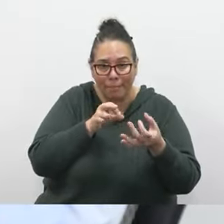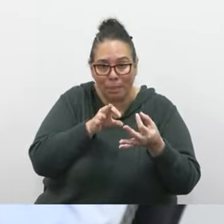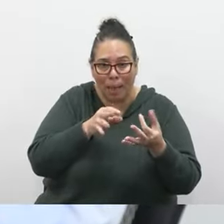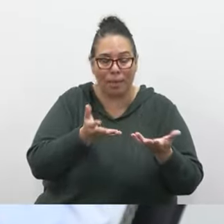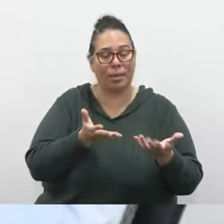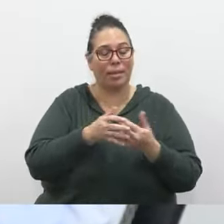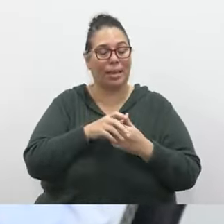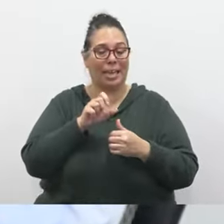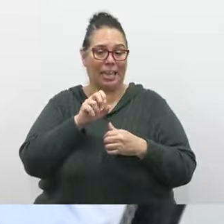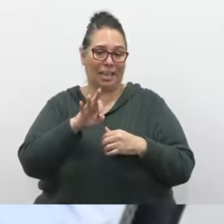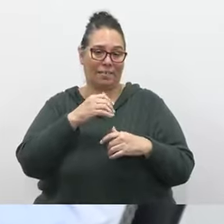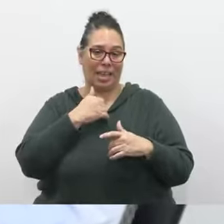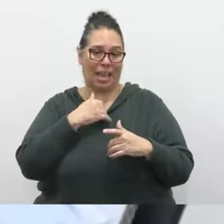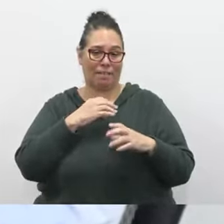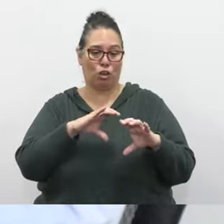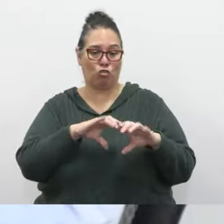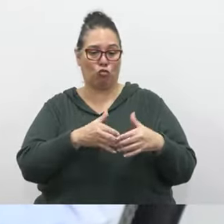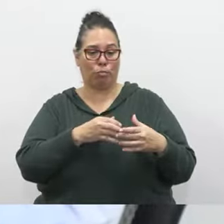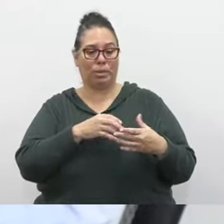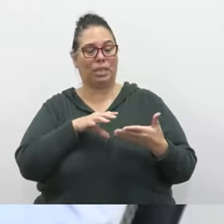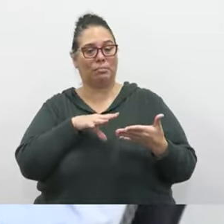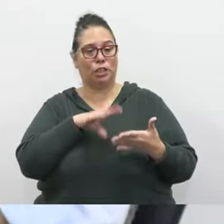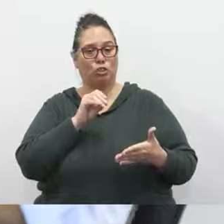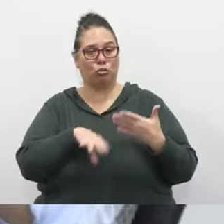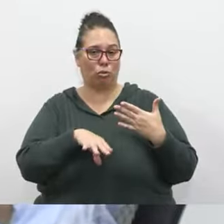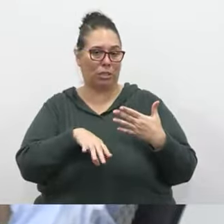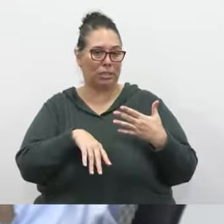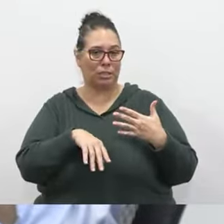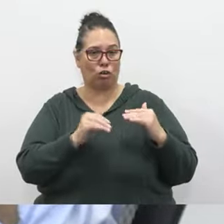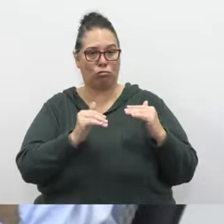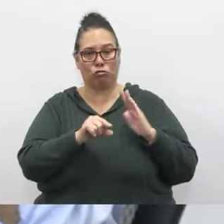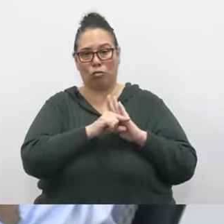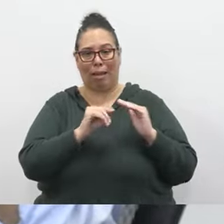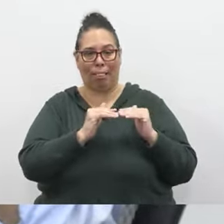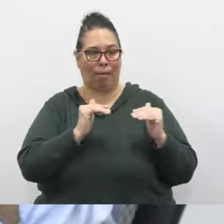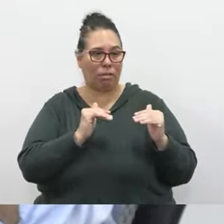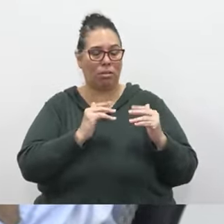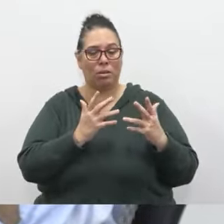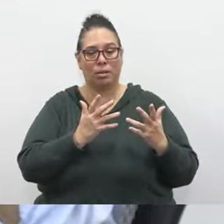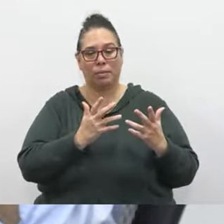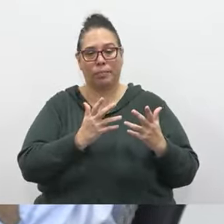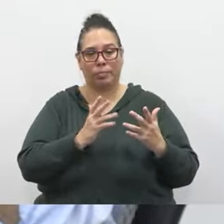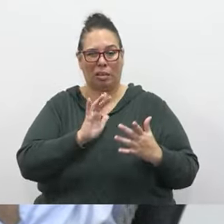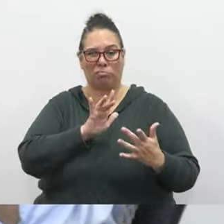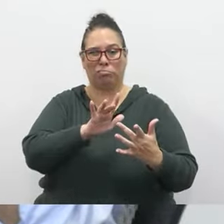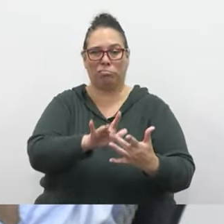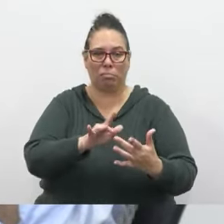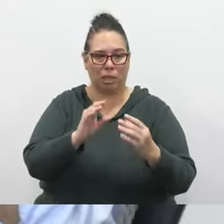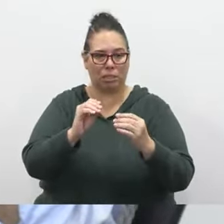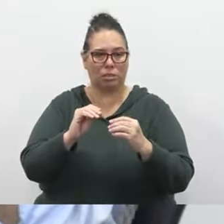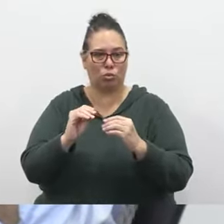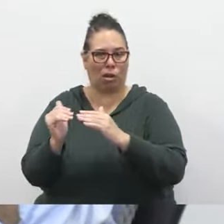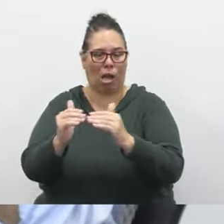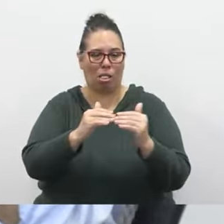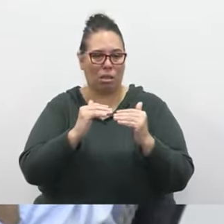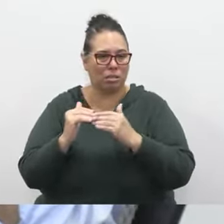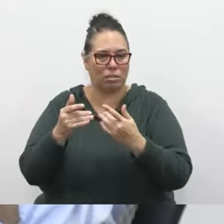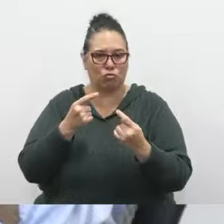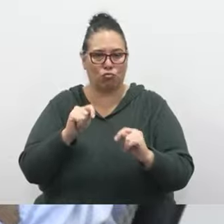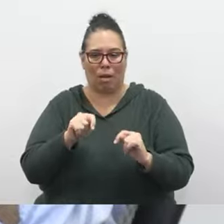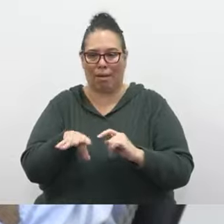they're having a group of students who are below grade level, many times they're more apt to reach out to their colleagues and to try